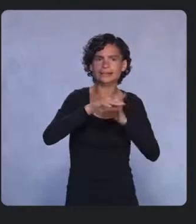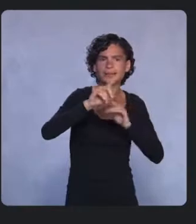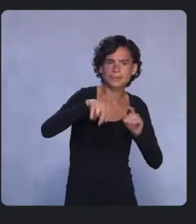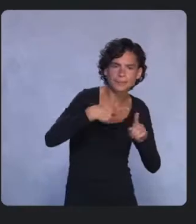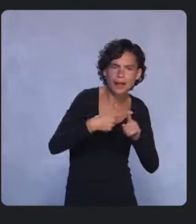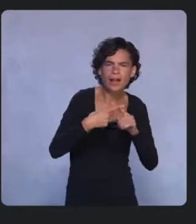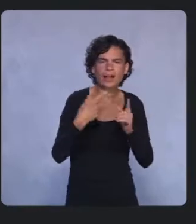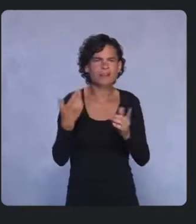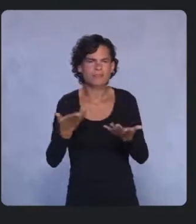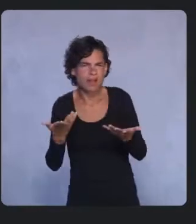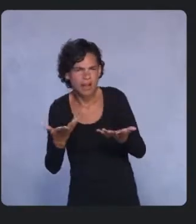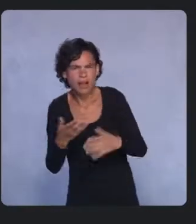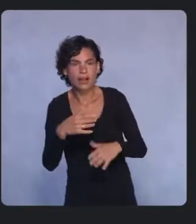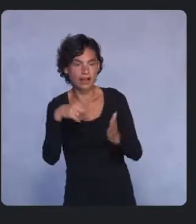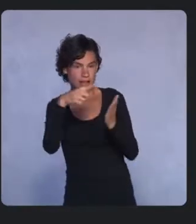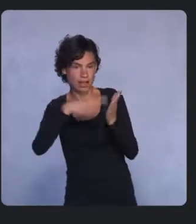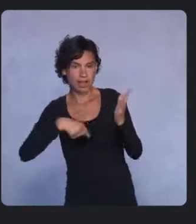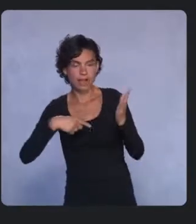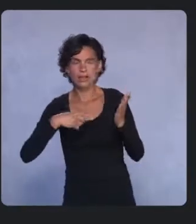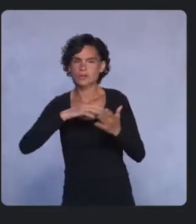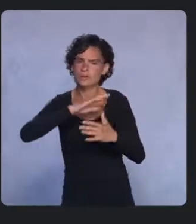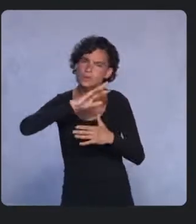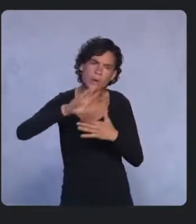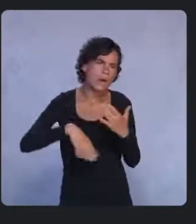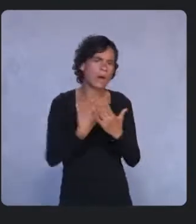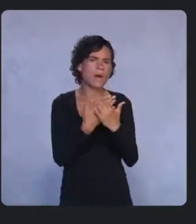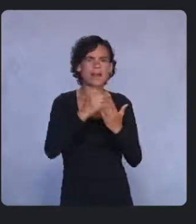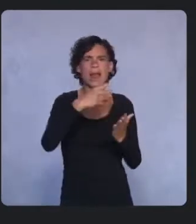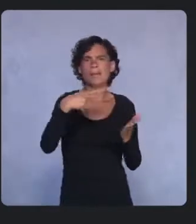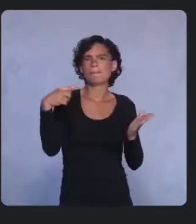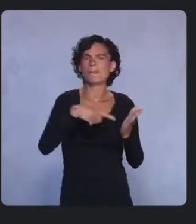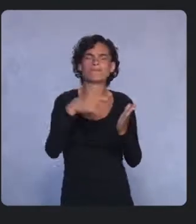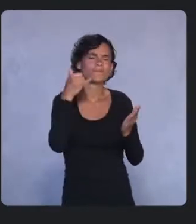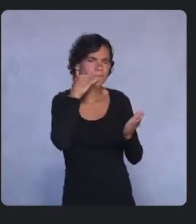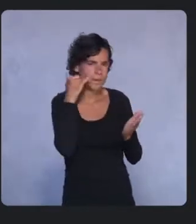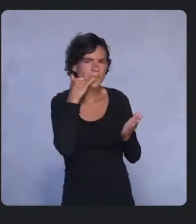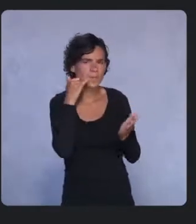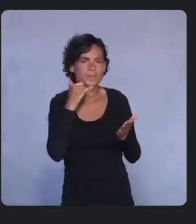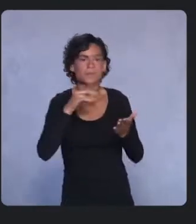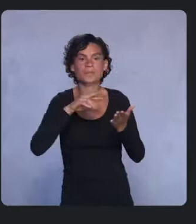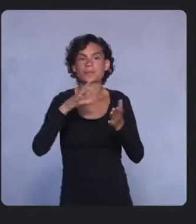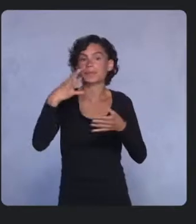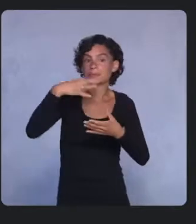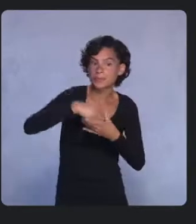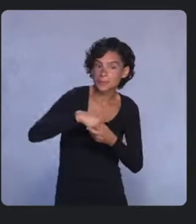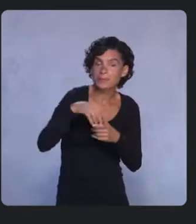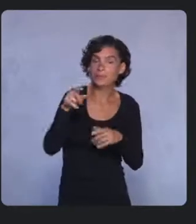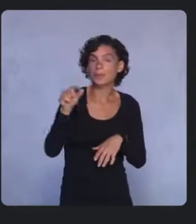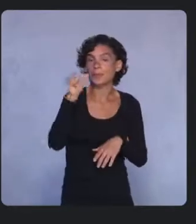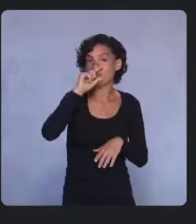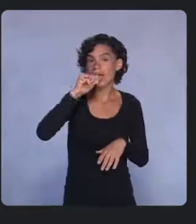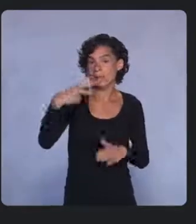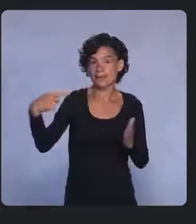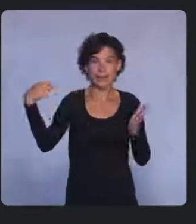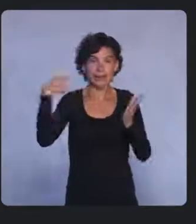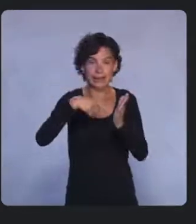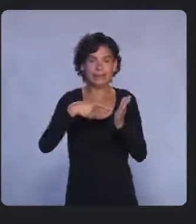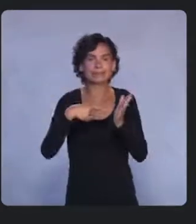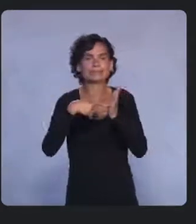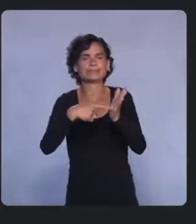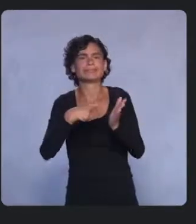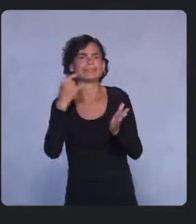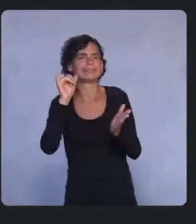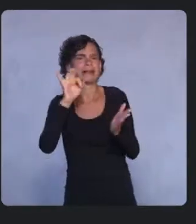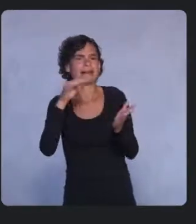apps on your phone, including all of your Google apps. And we've made it really easy to revoke an app's